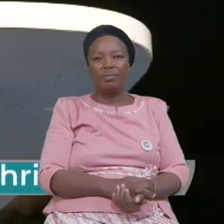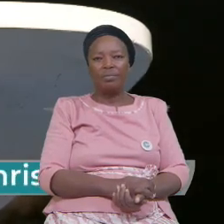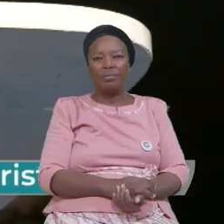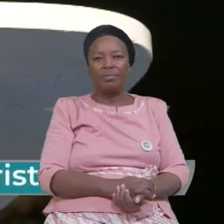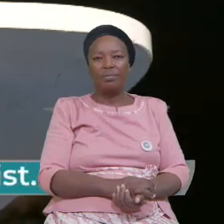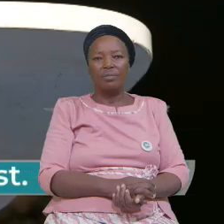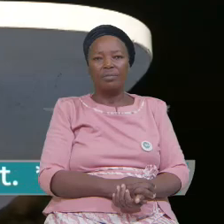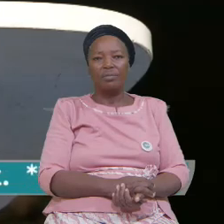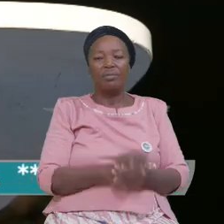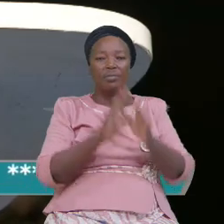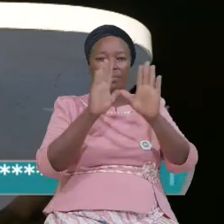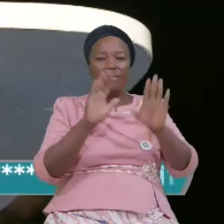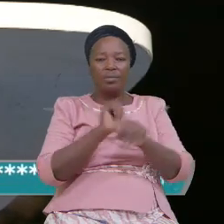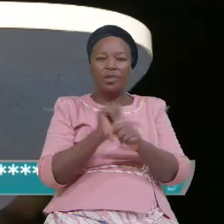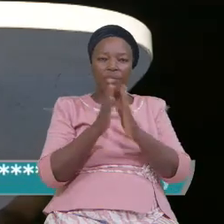Miracle prayer